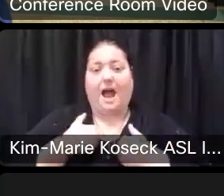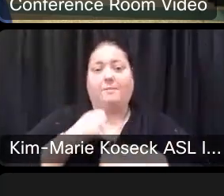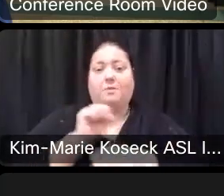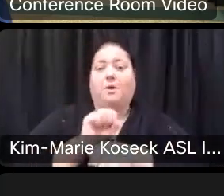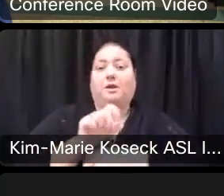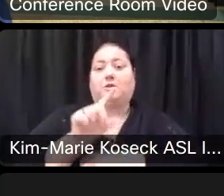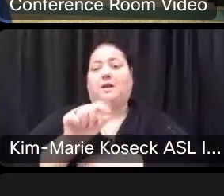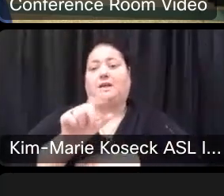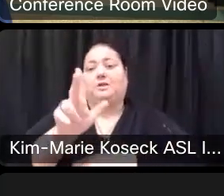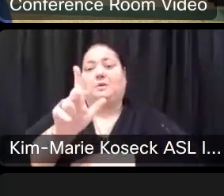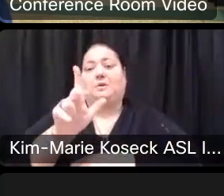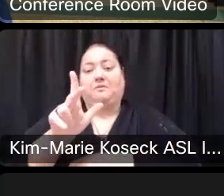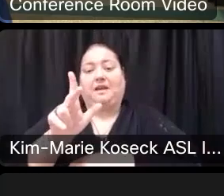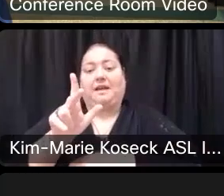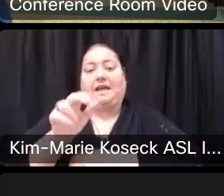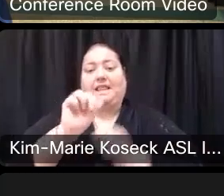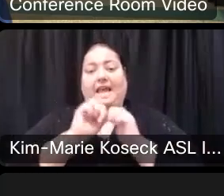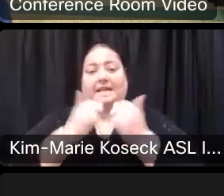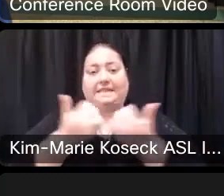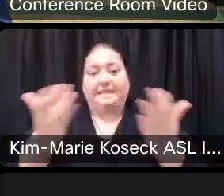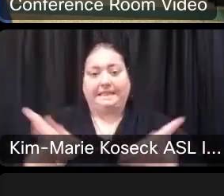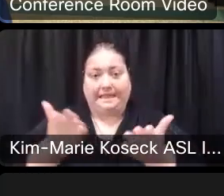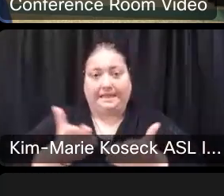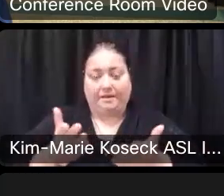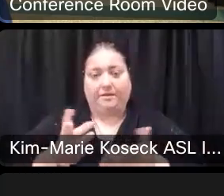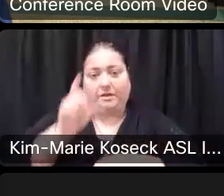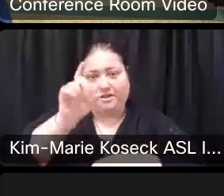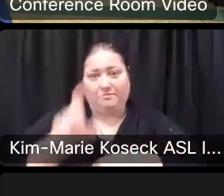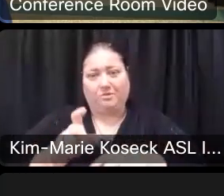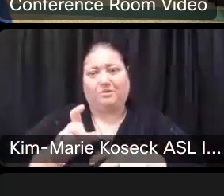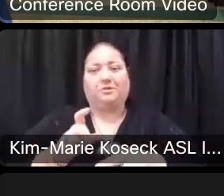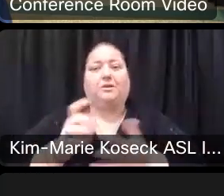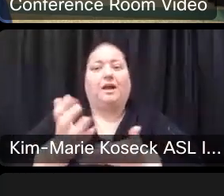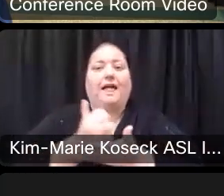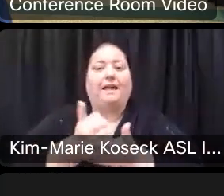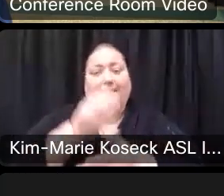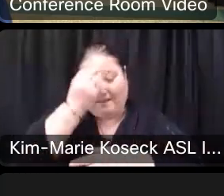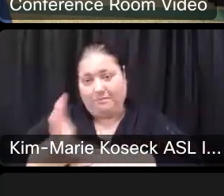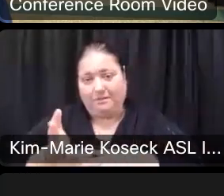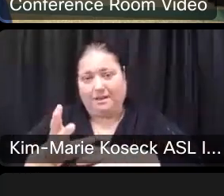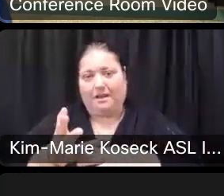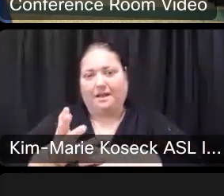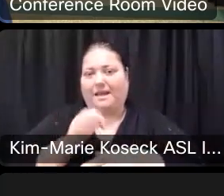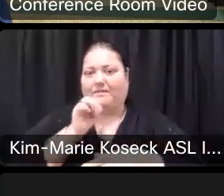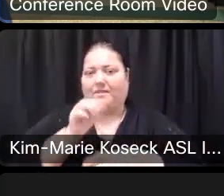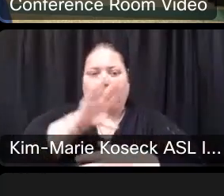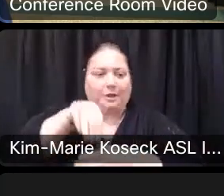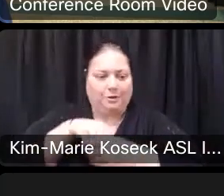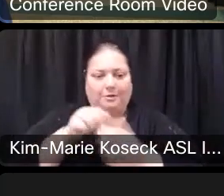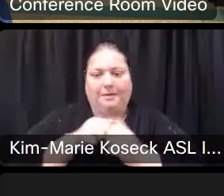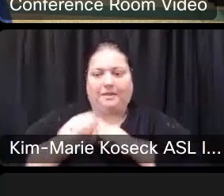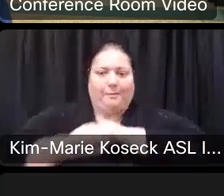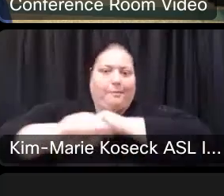2023, and the agency here that supposedly collects that information and puts it out to the public still hasn't included me in their